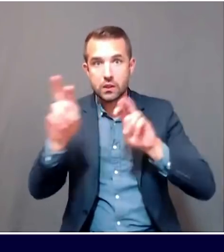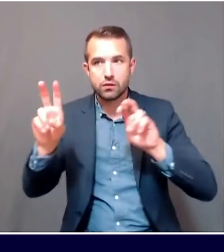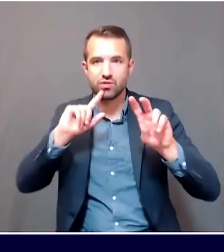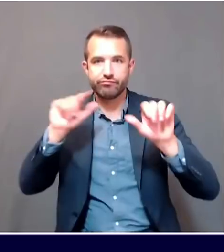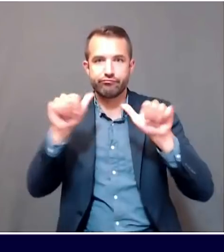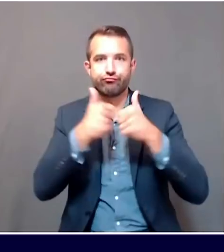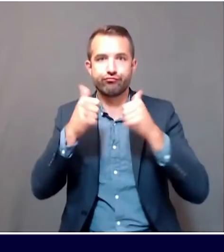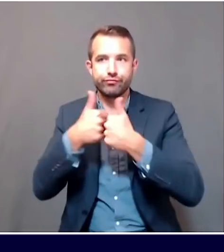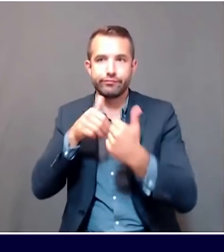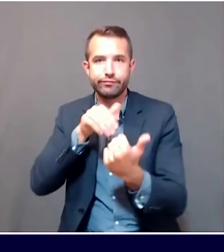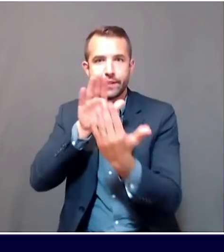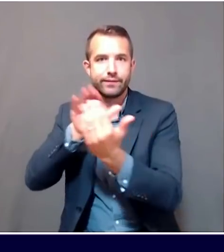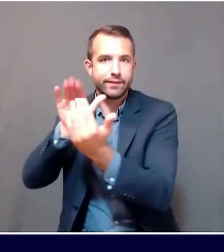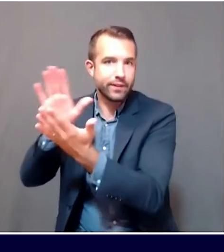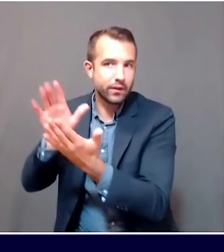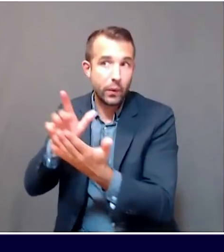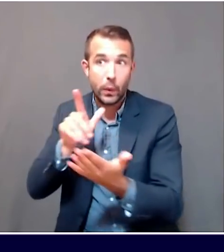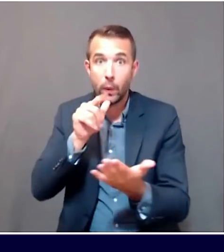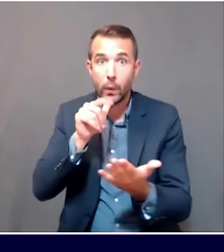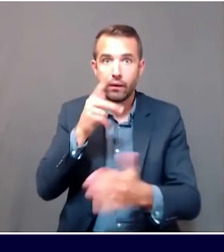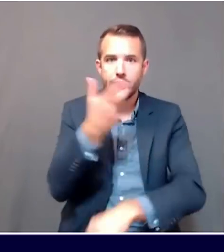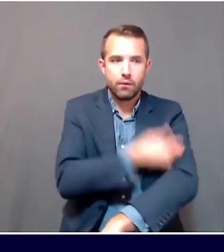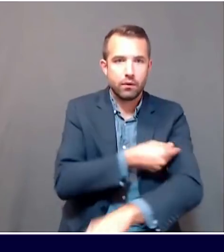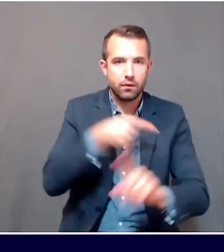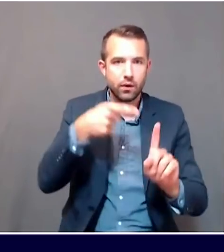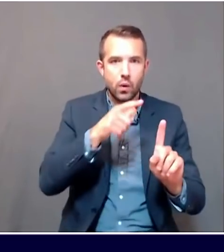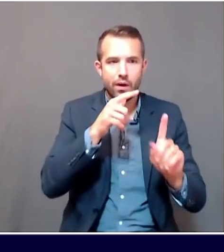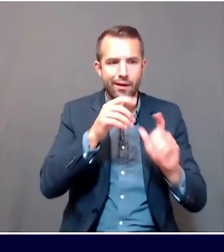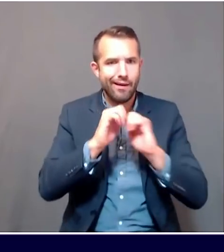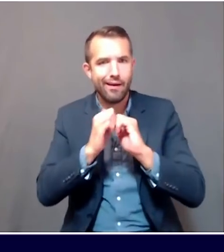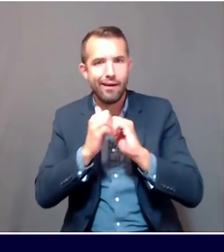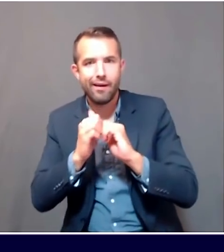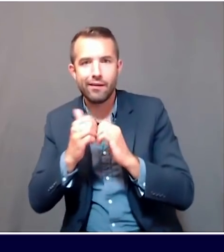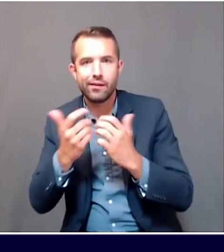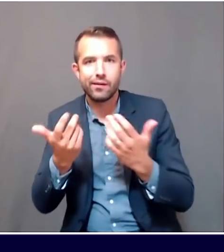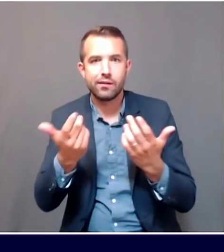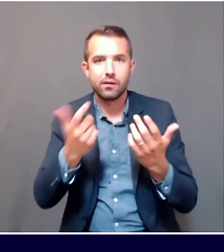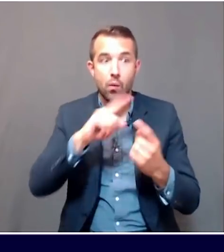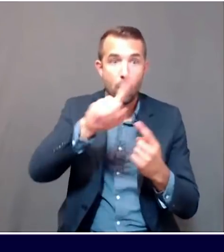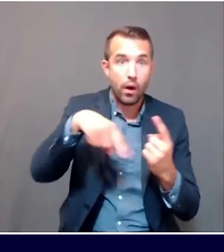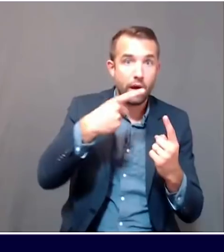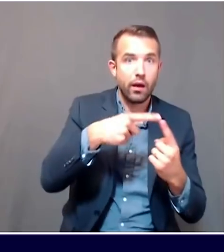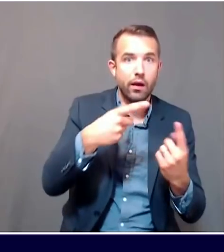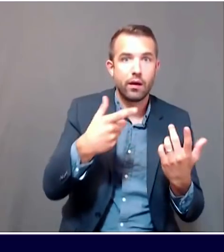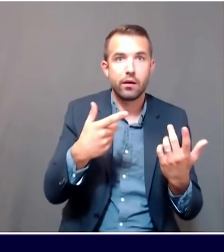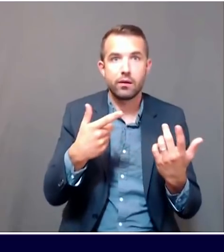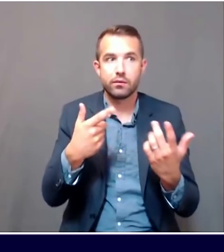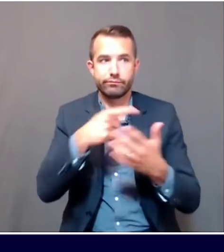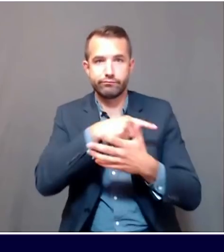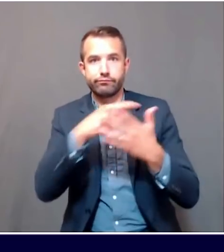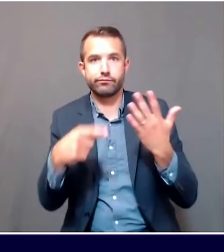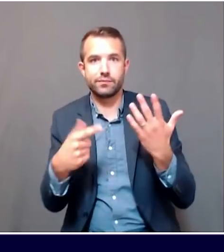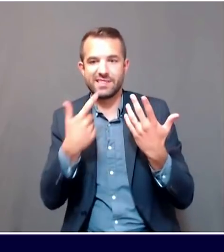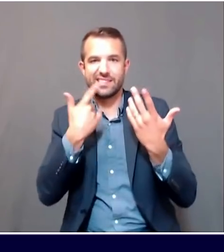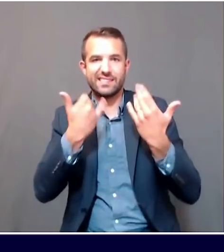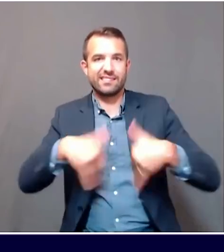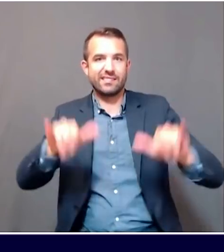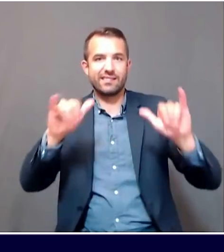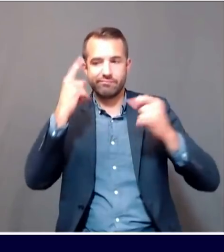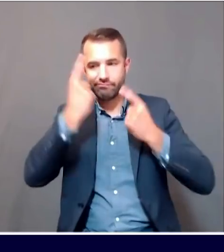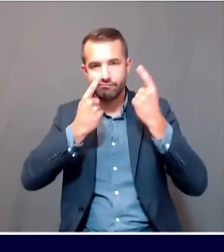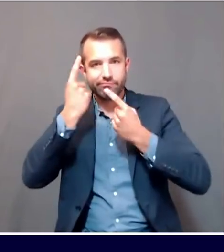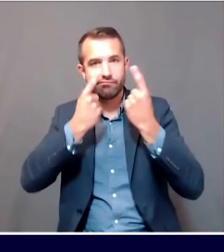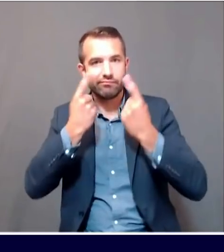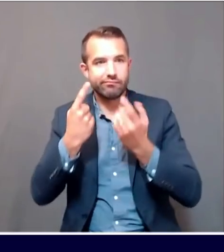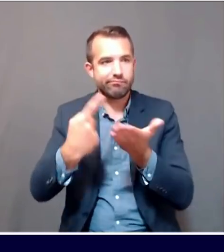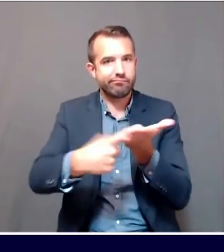be vaccinated, how they should be vaccinated, and when they should be vaccinated. Thankfully, we need